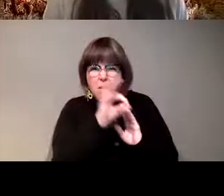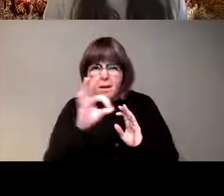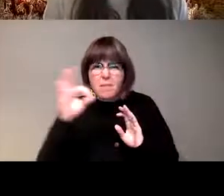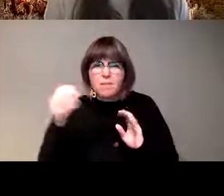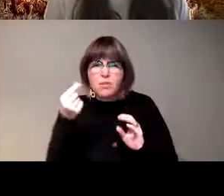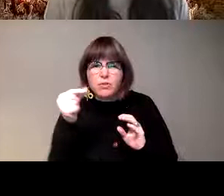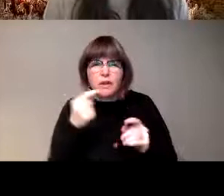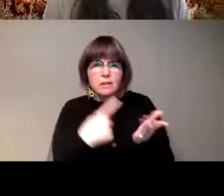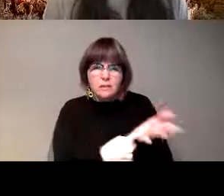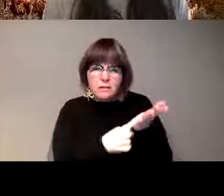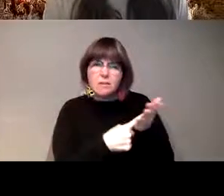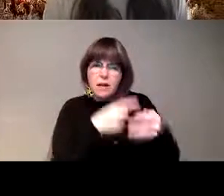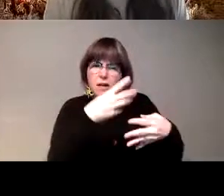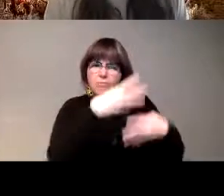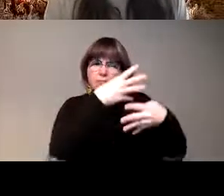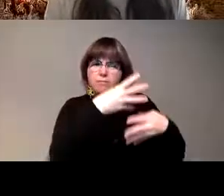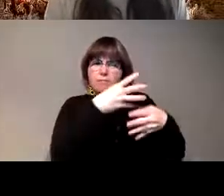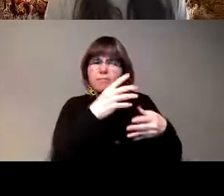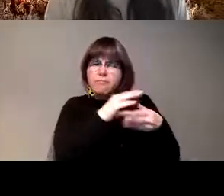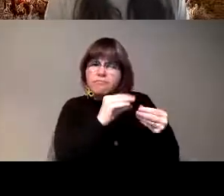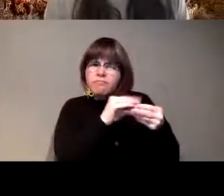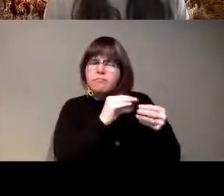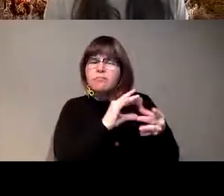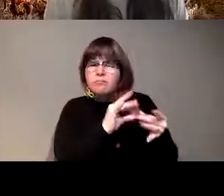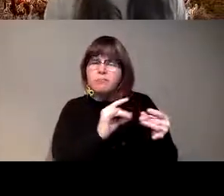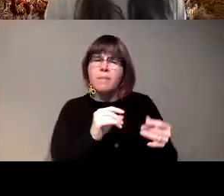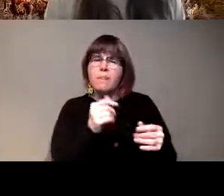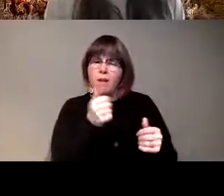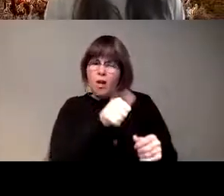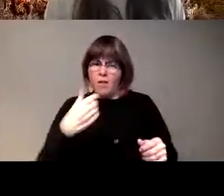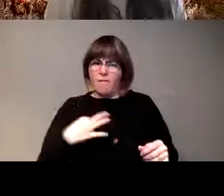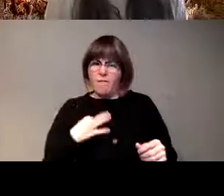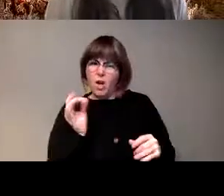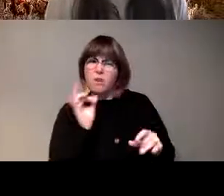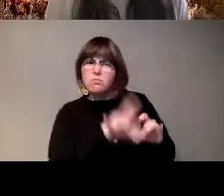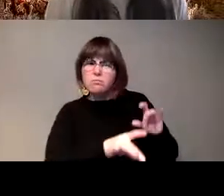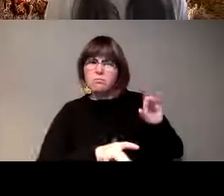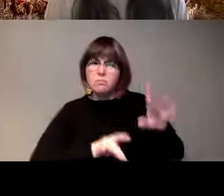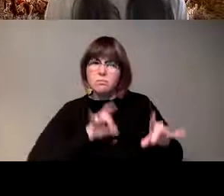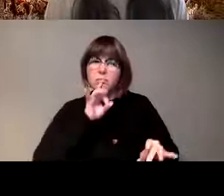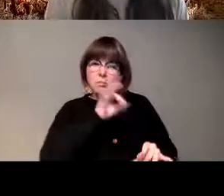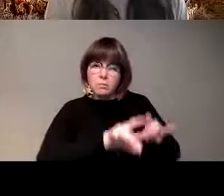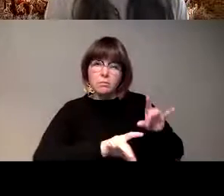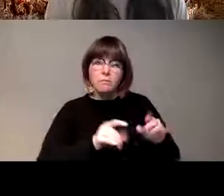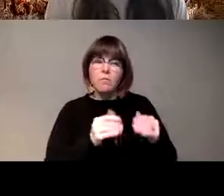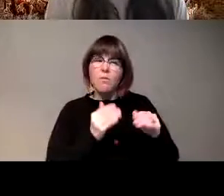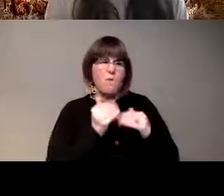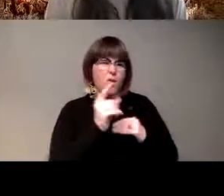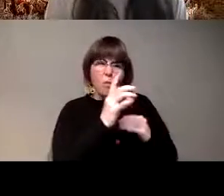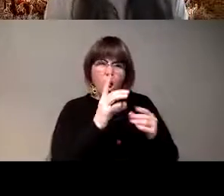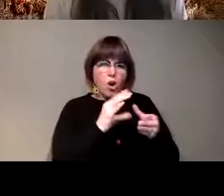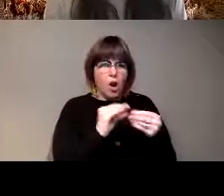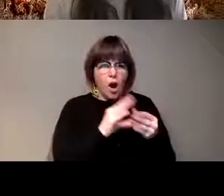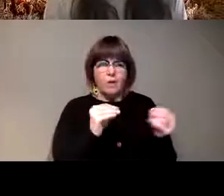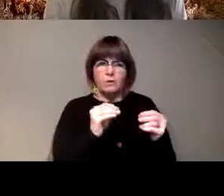in the Xuniverse Talkboards. So other volunteers had contributed to that discussion thread, and finally there were over 100 comments. And so this really set